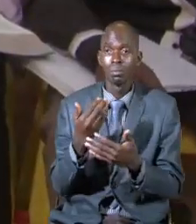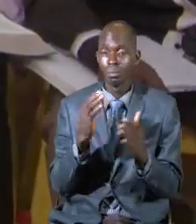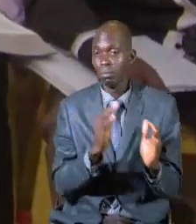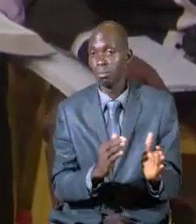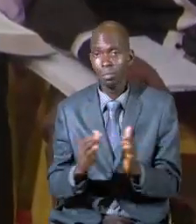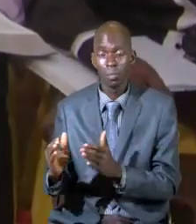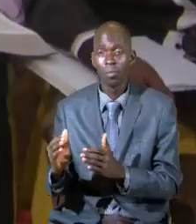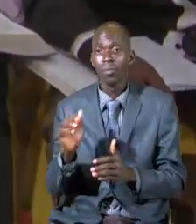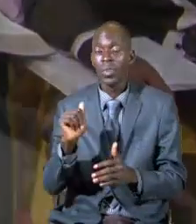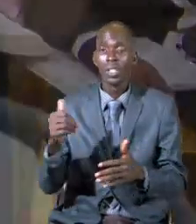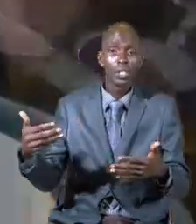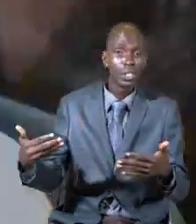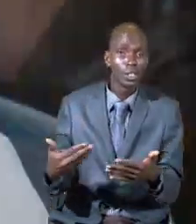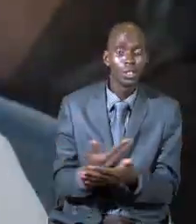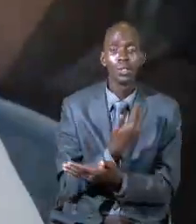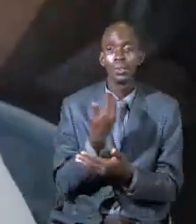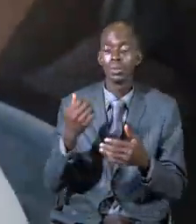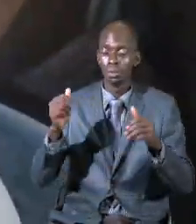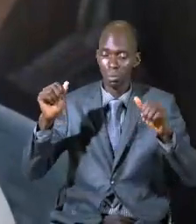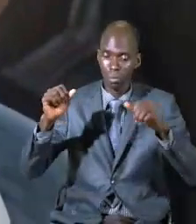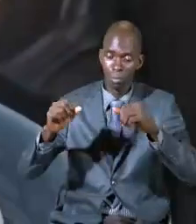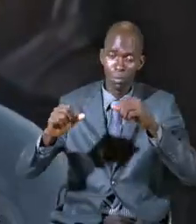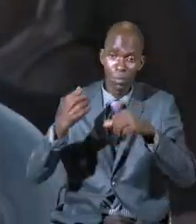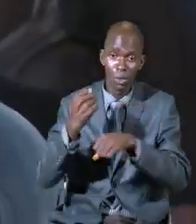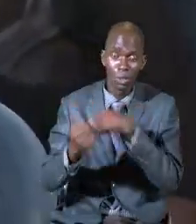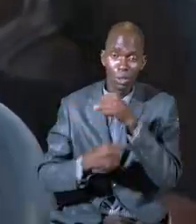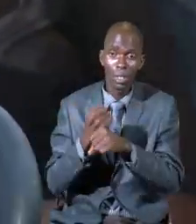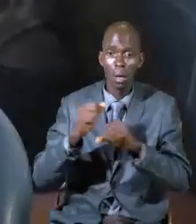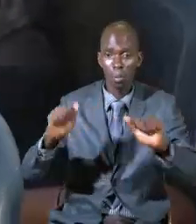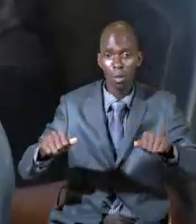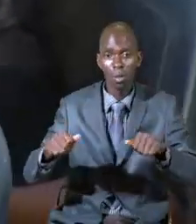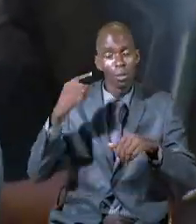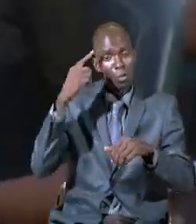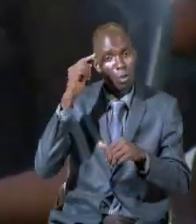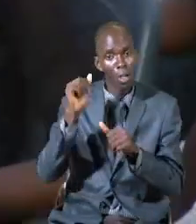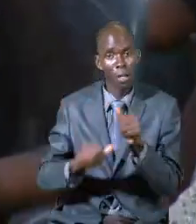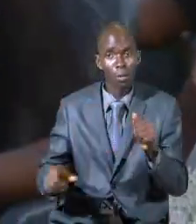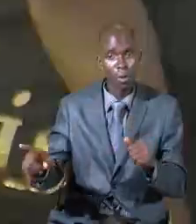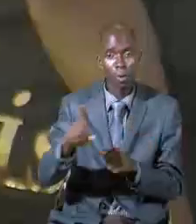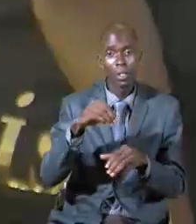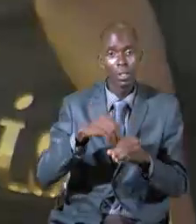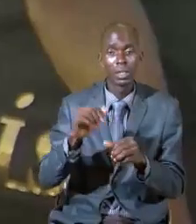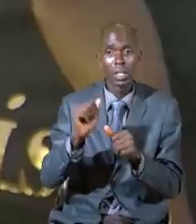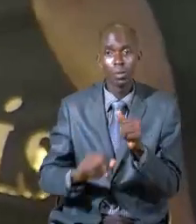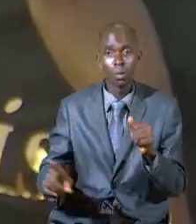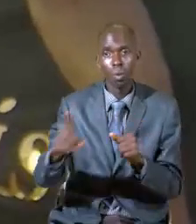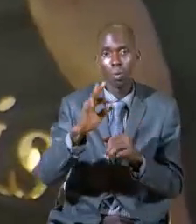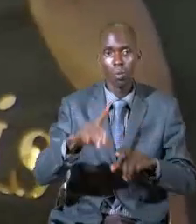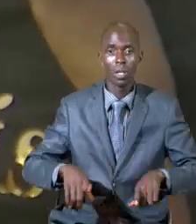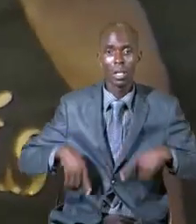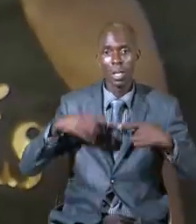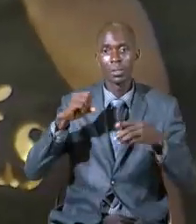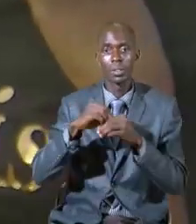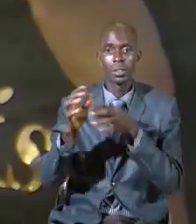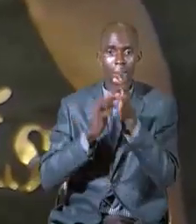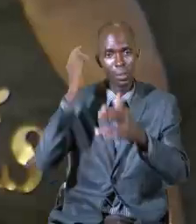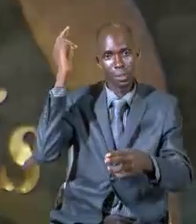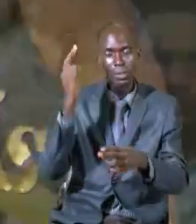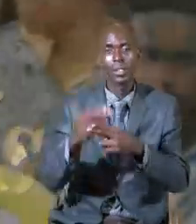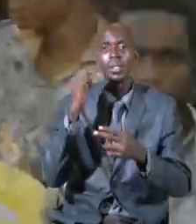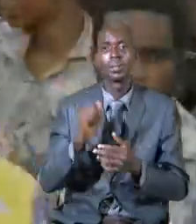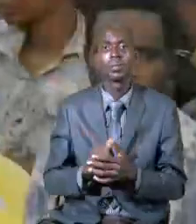possibility in every one of your lives in Jesus' name. Now,